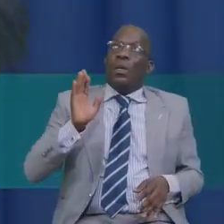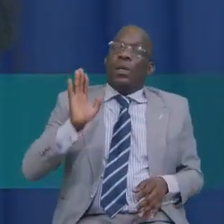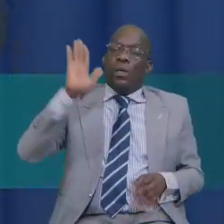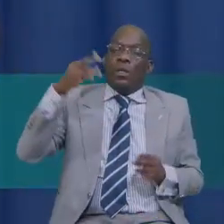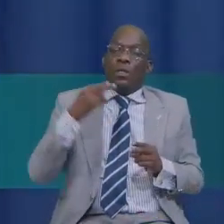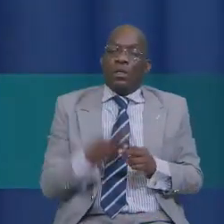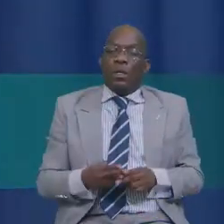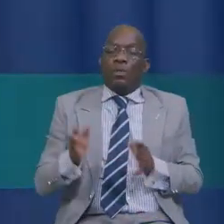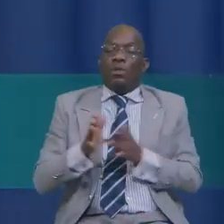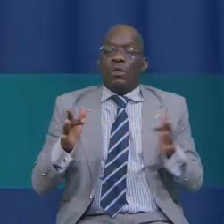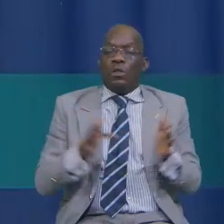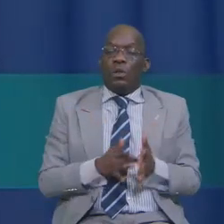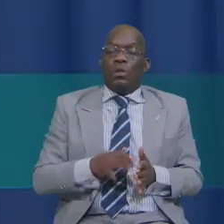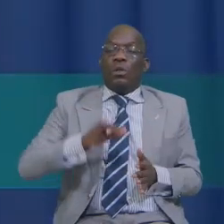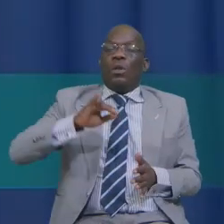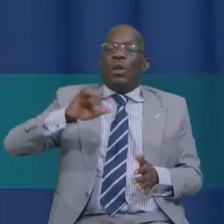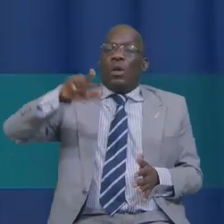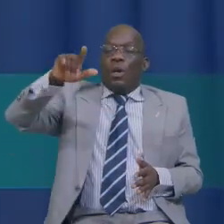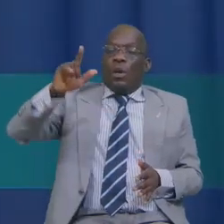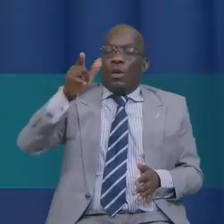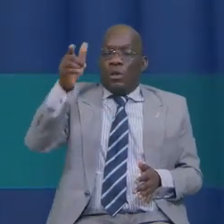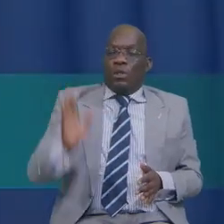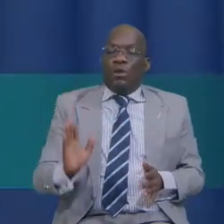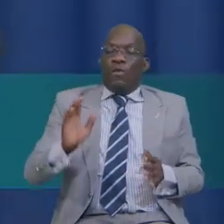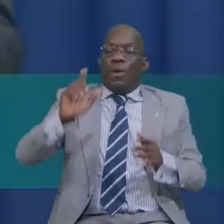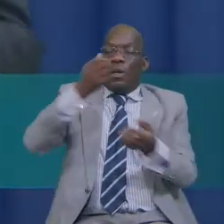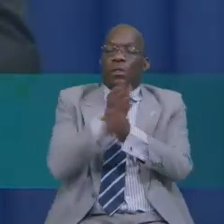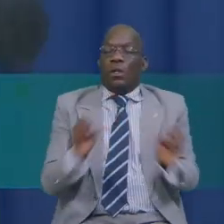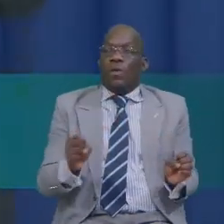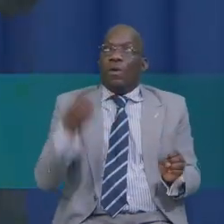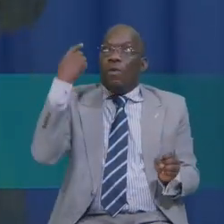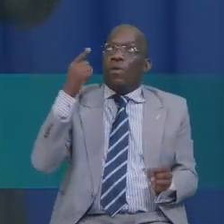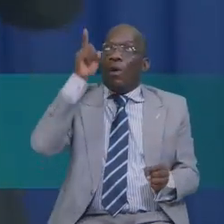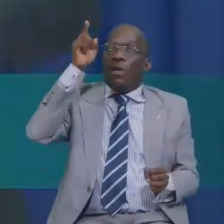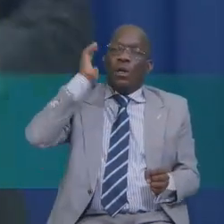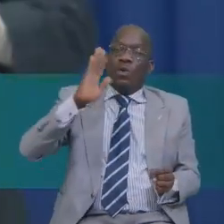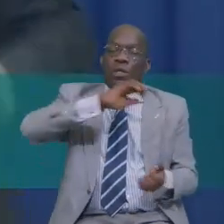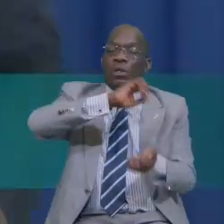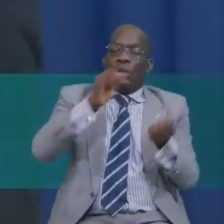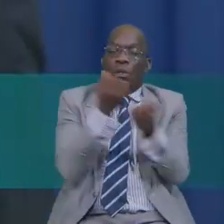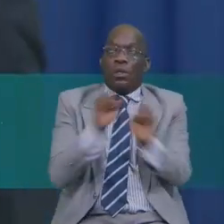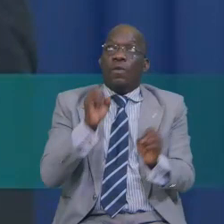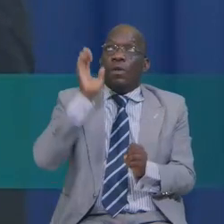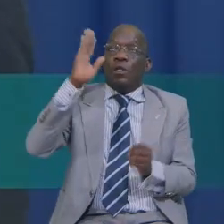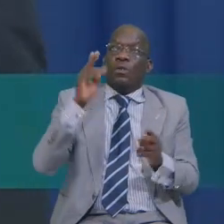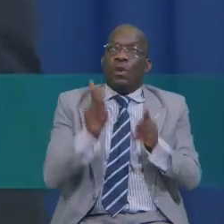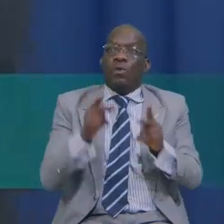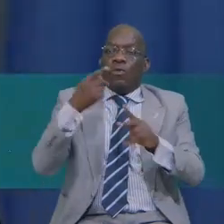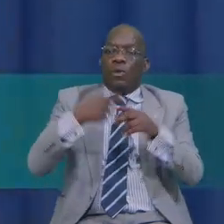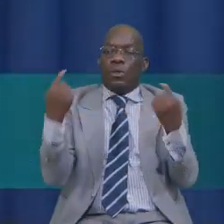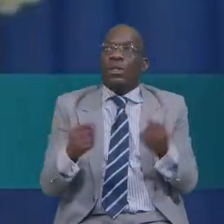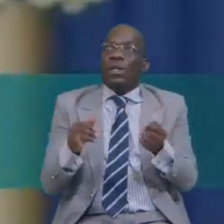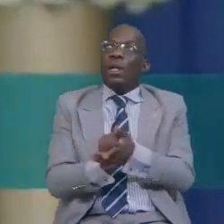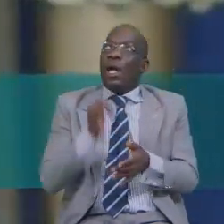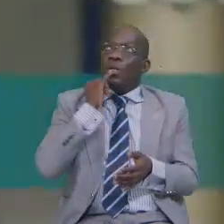save his people from their sins. That's why he came. That's why you have come into the ministry. That's why